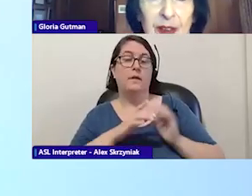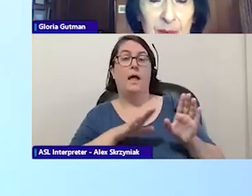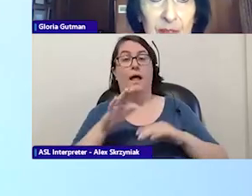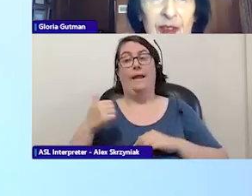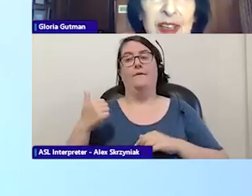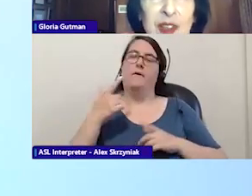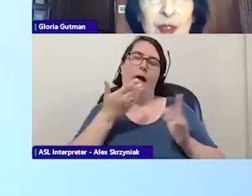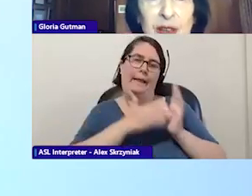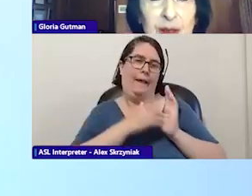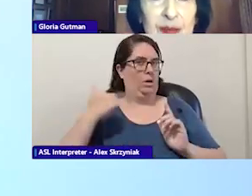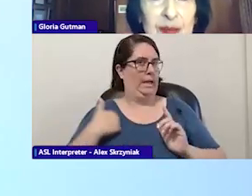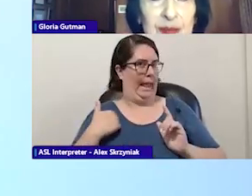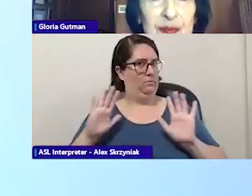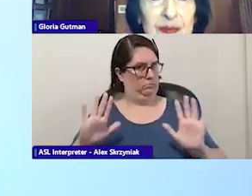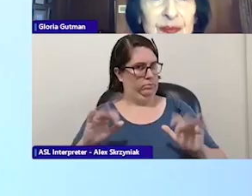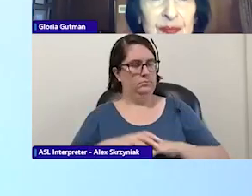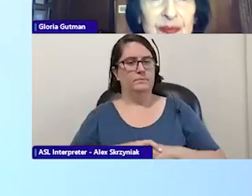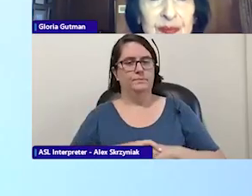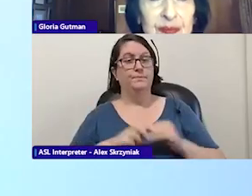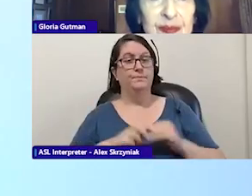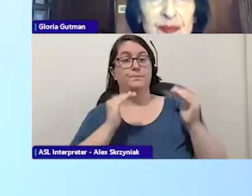context. Next slide.